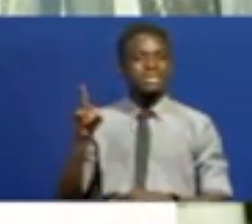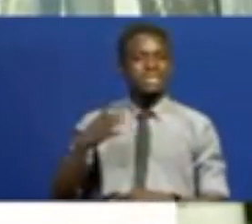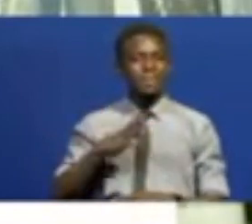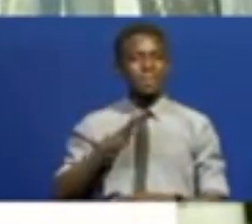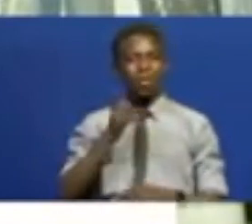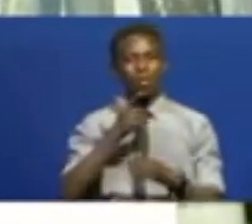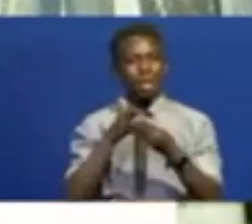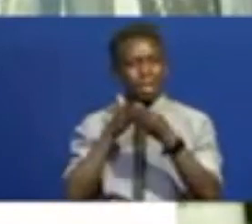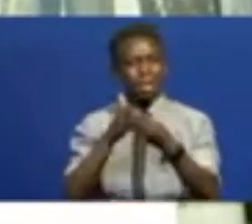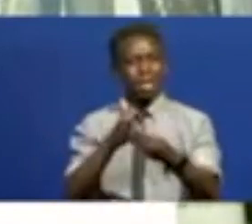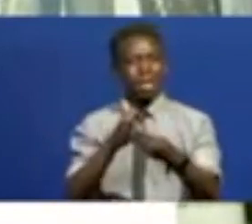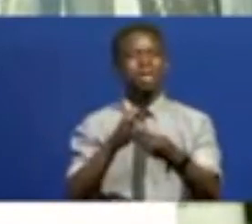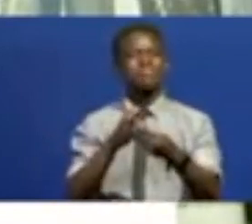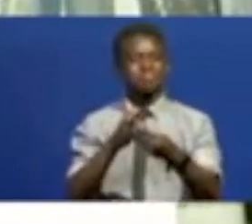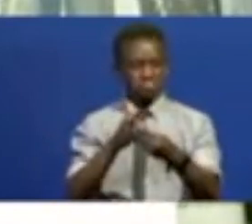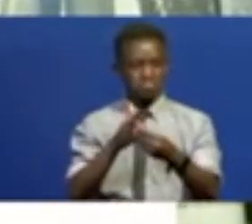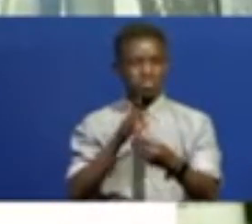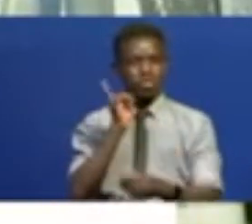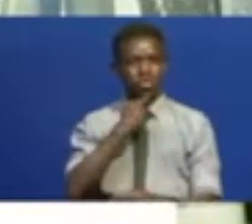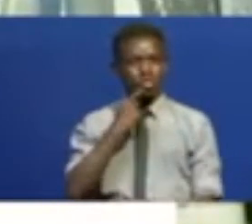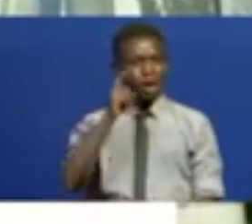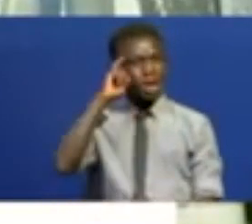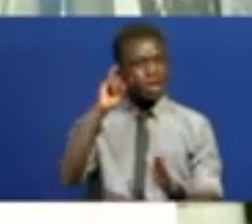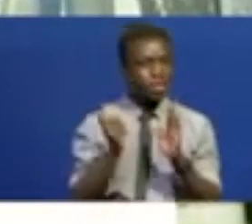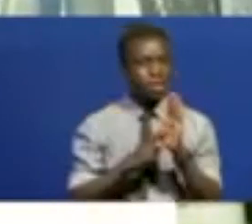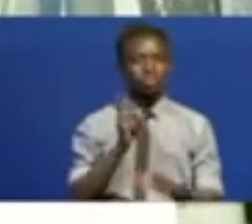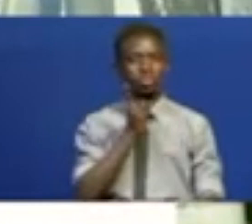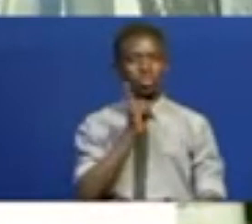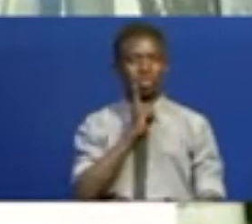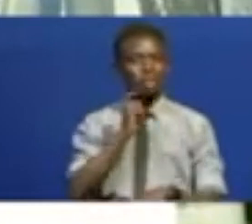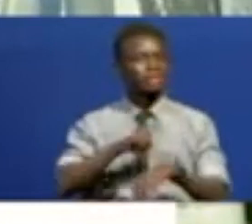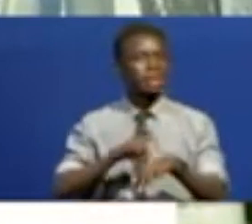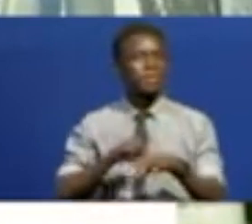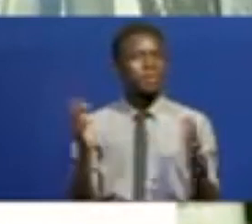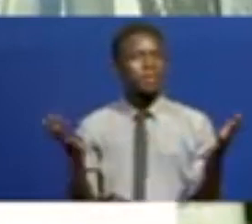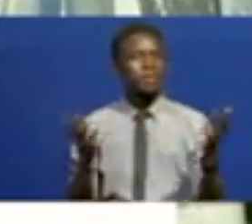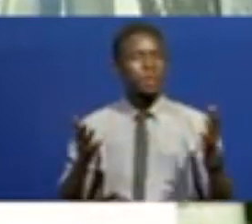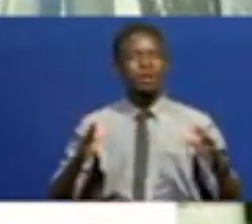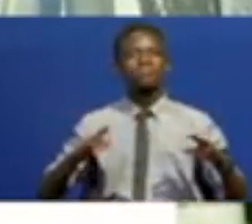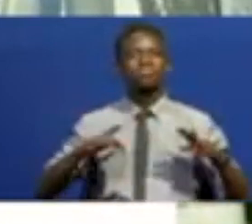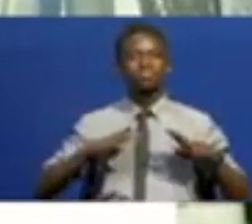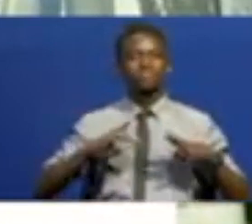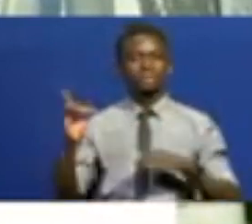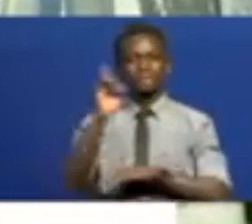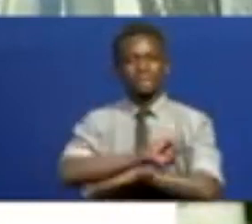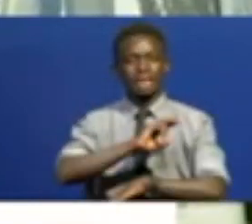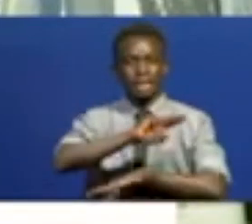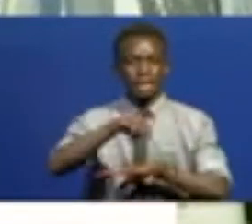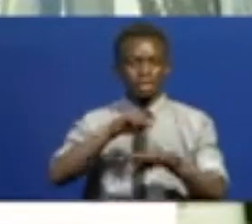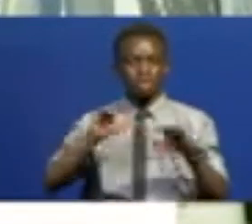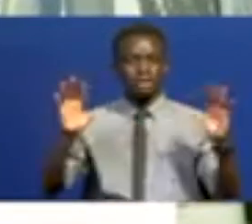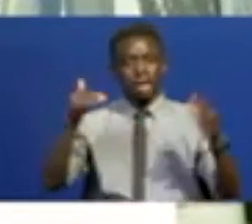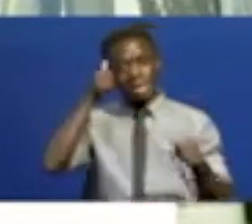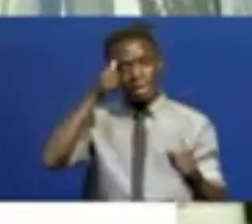and heroines that will be recognized tomorrow during the Mashujaa Day national celebrations. Remember, it's only